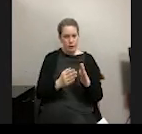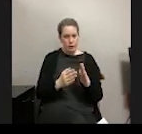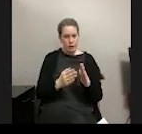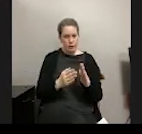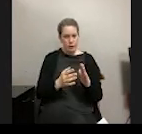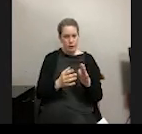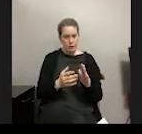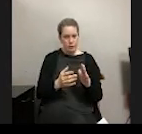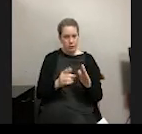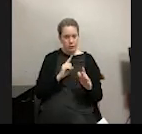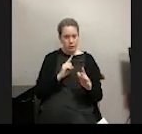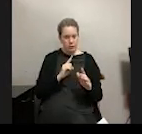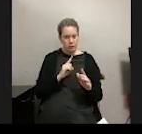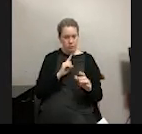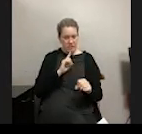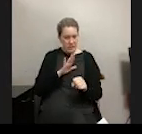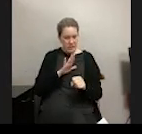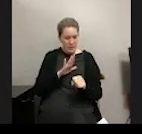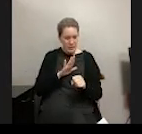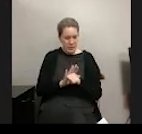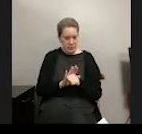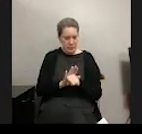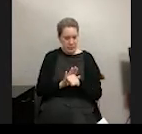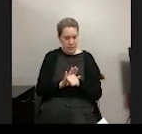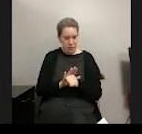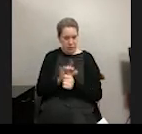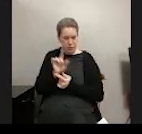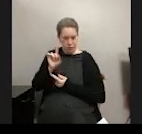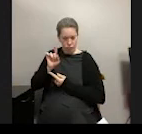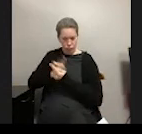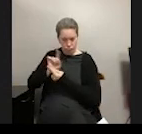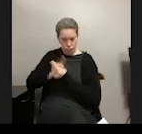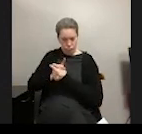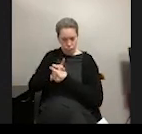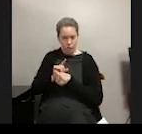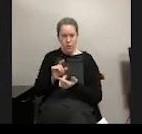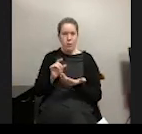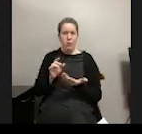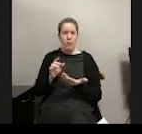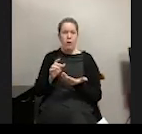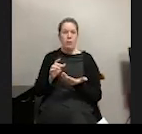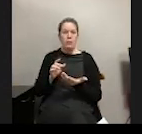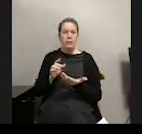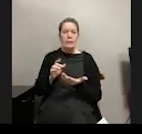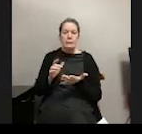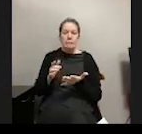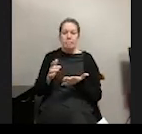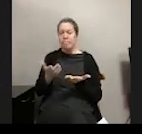who has received a public art commission. Is there any incentive for them to sort of work with